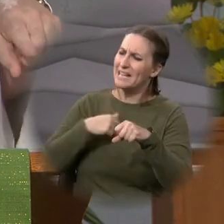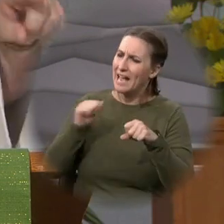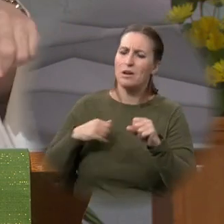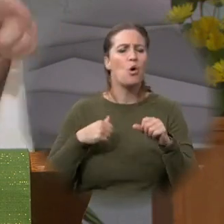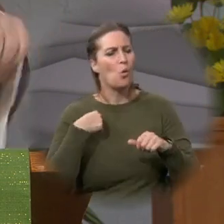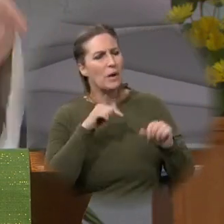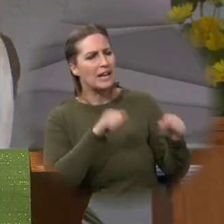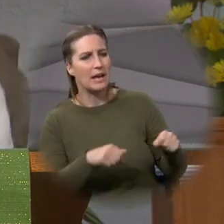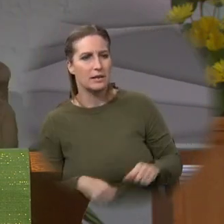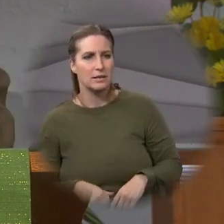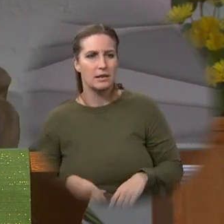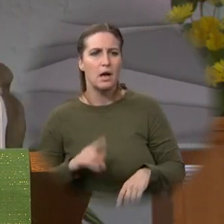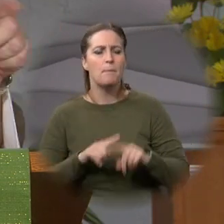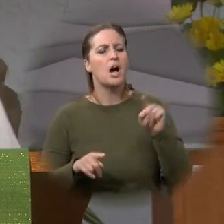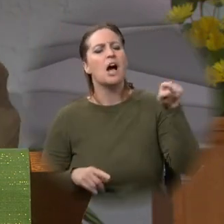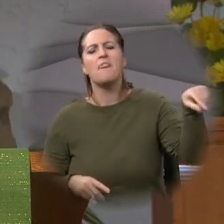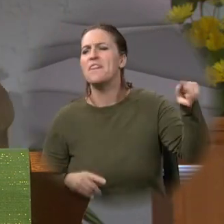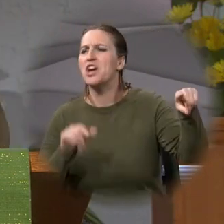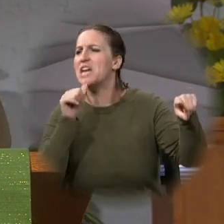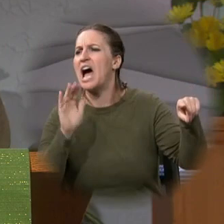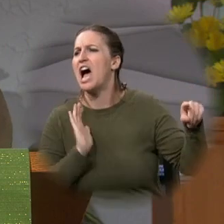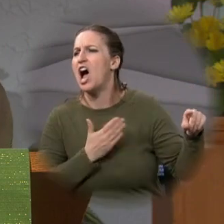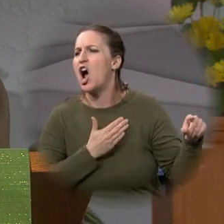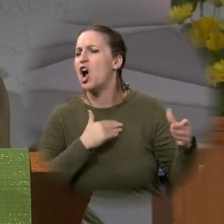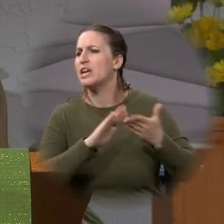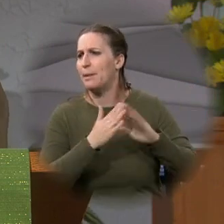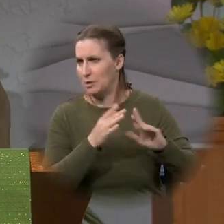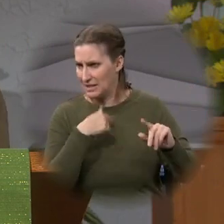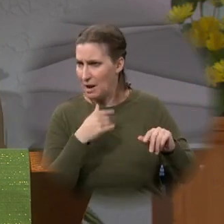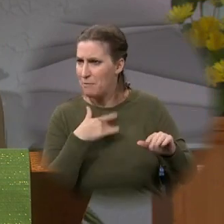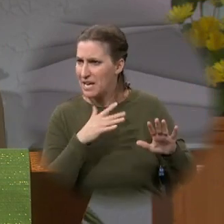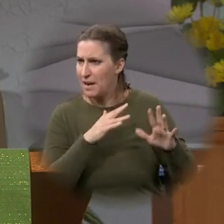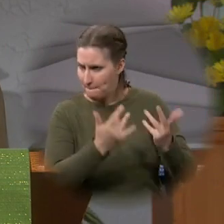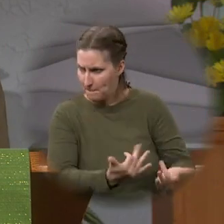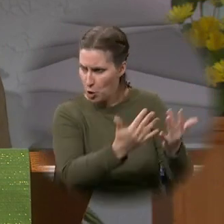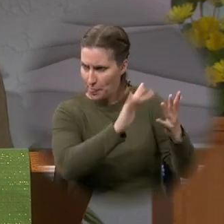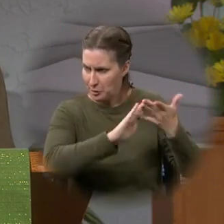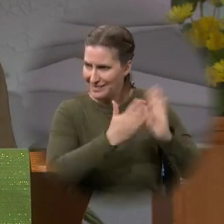these guys here, they're not our neighbors, so can we smite them instead?